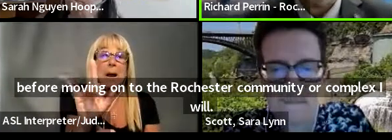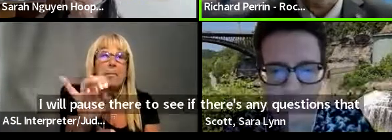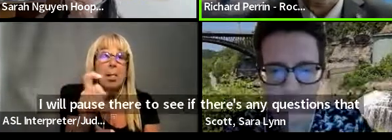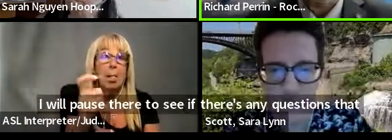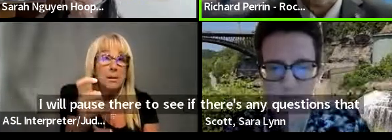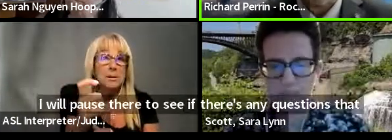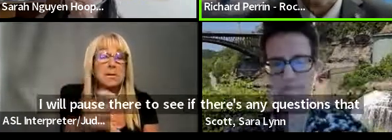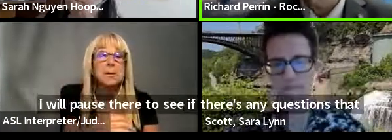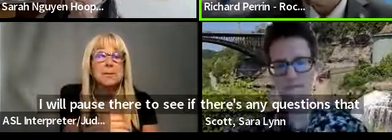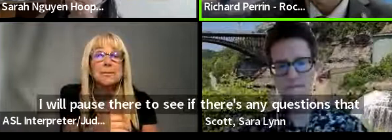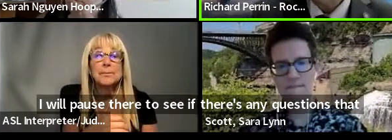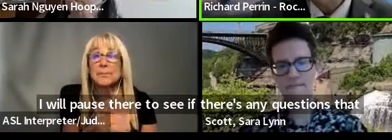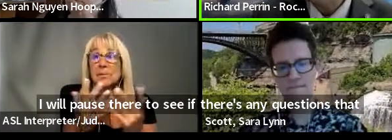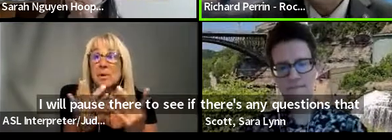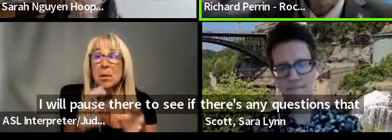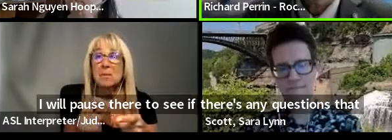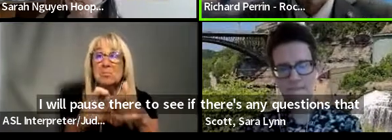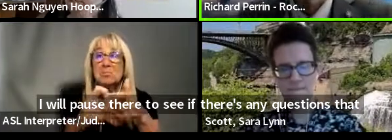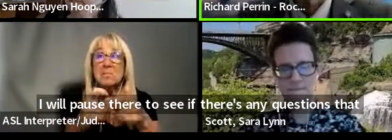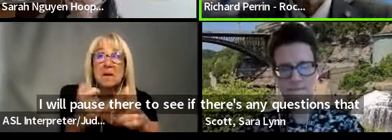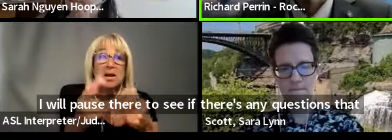to answer at this time.